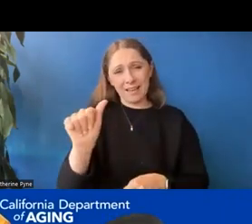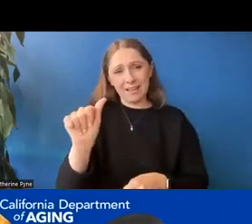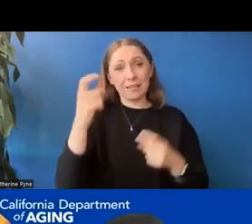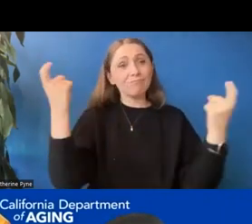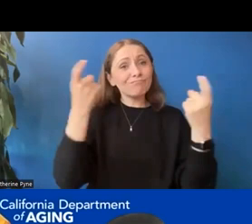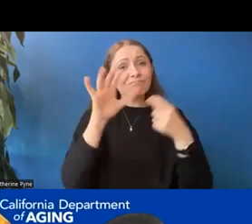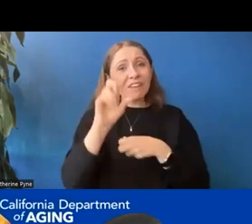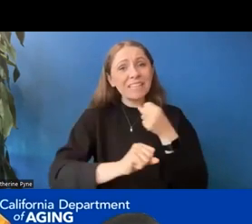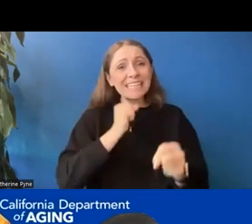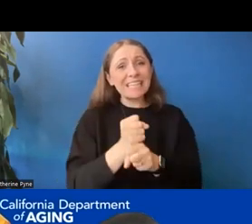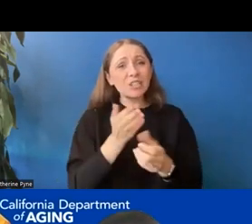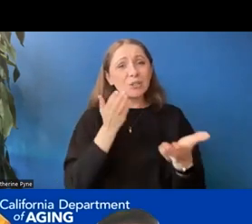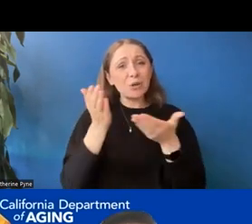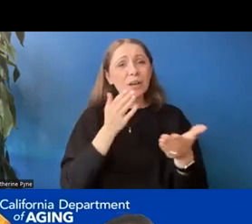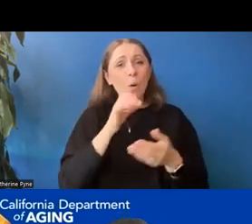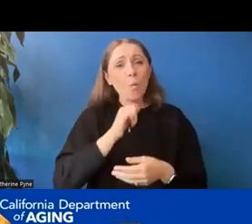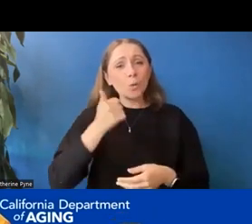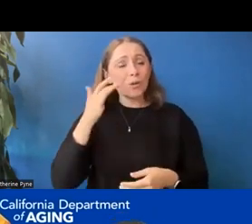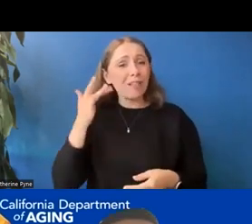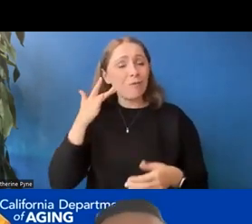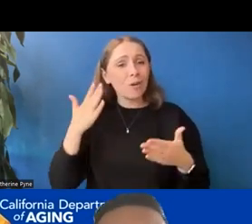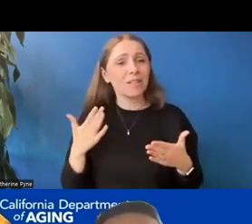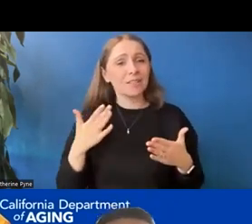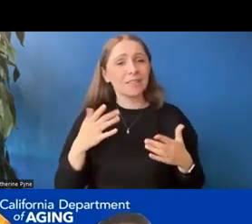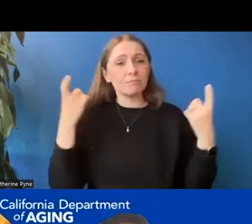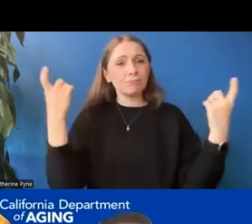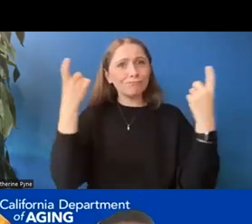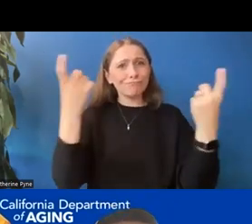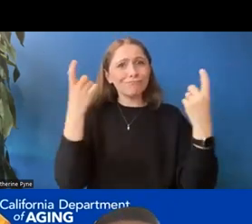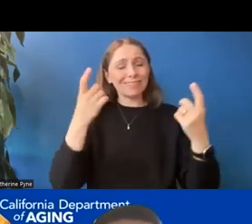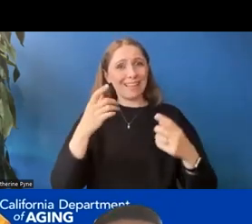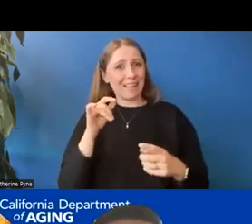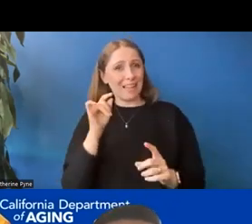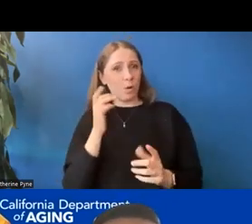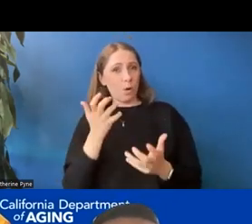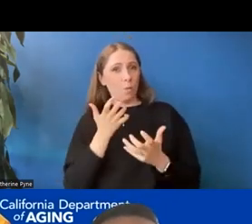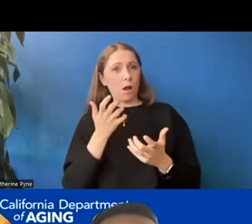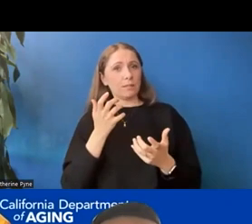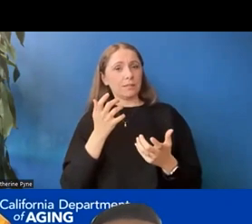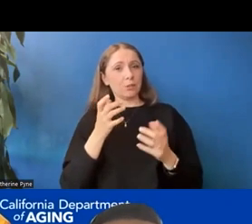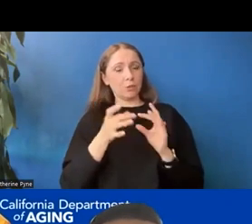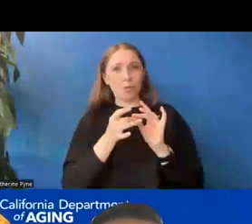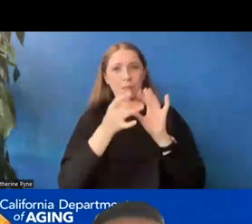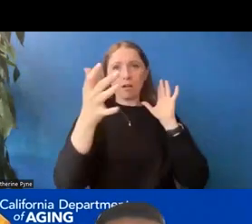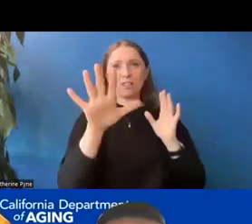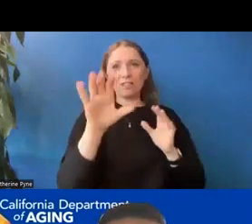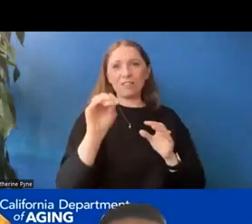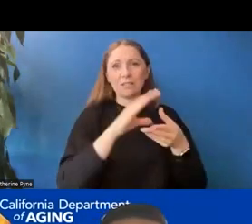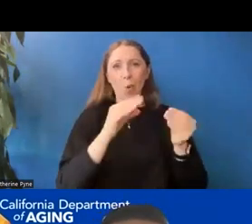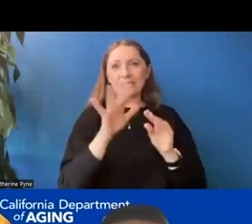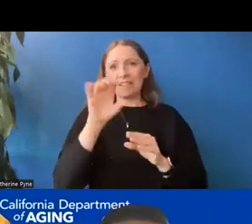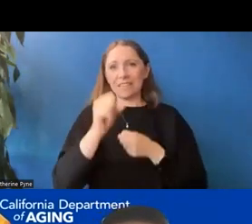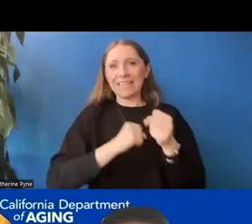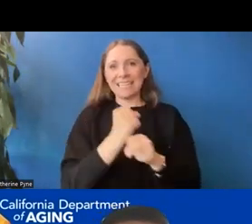celebrates 50 years of serving older Californians. To celebrate this anniversary, we've launched the 50 Stories, 50 Years campaign. And basically, we're